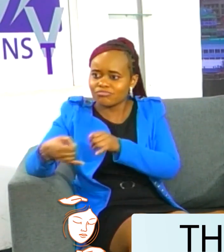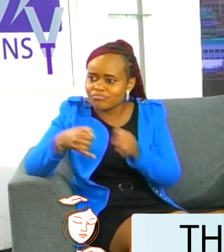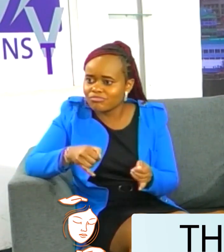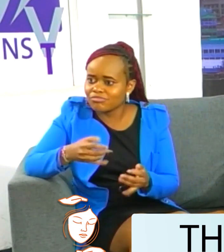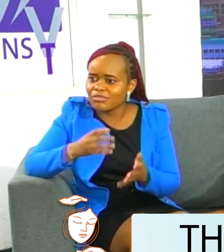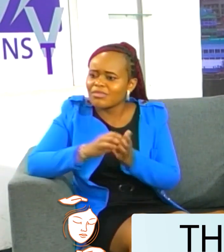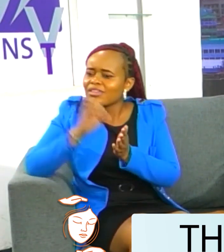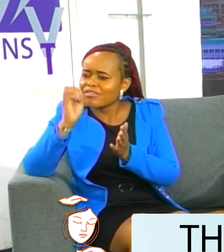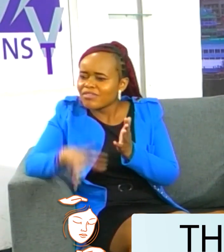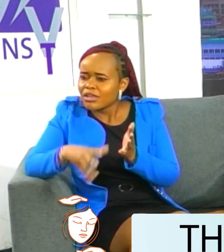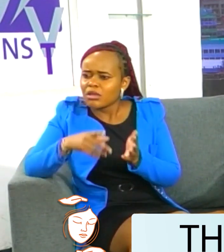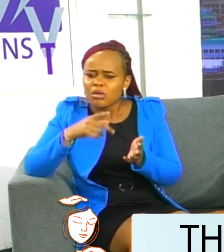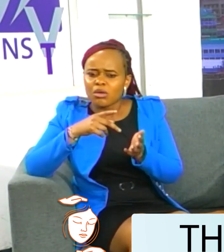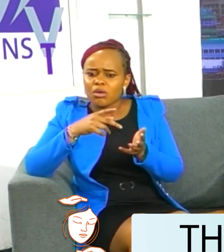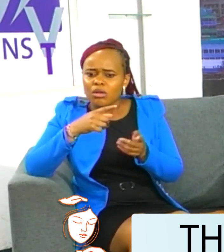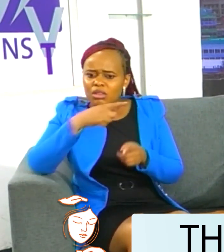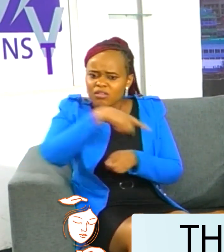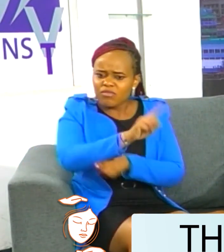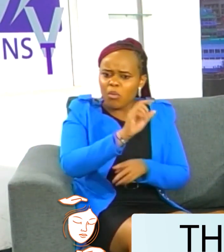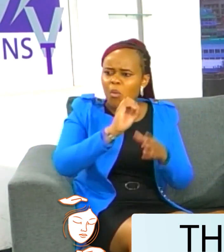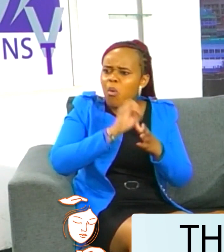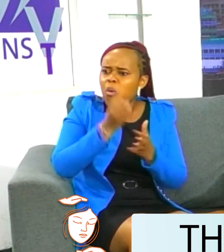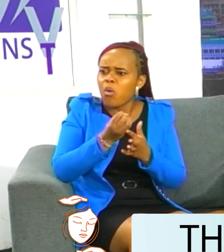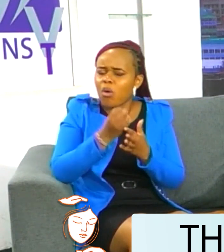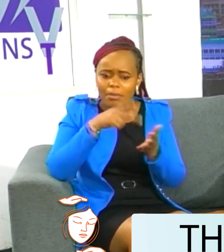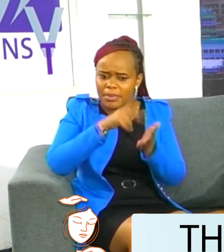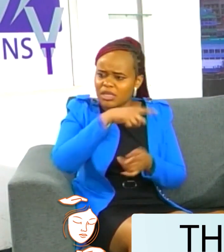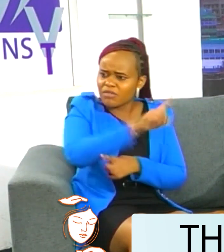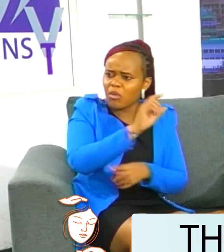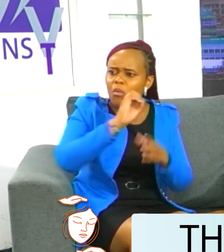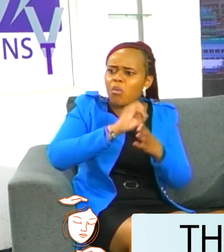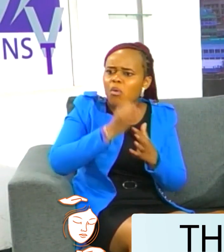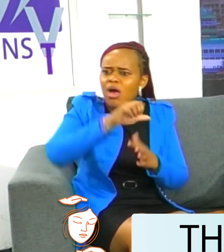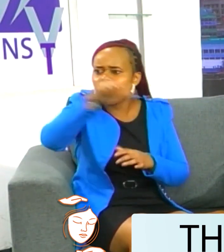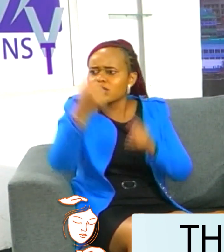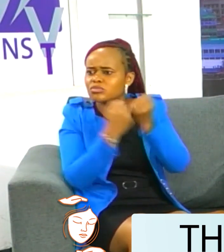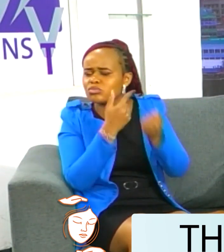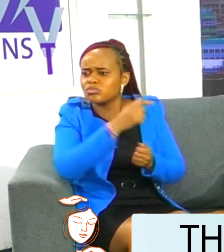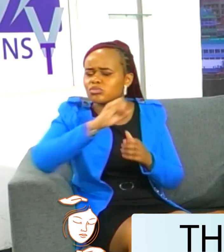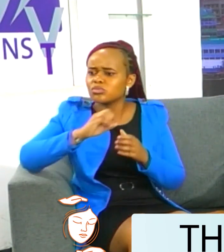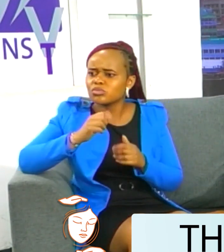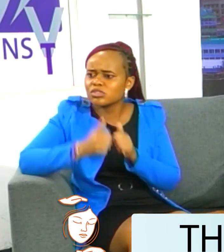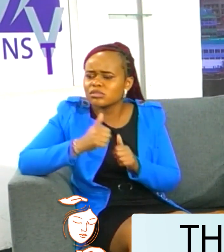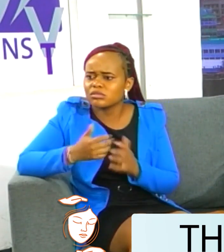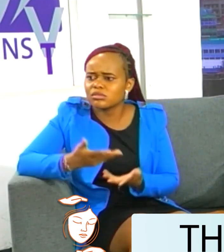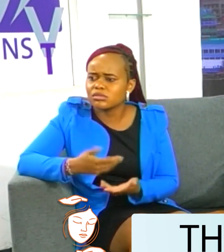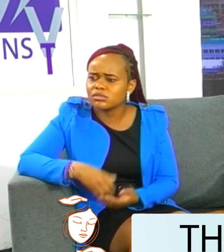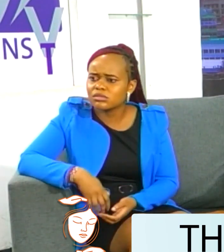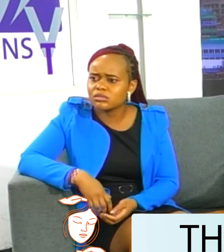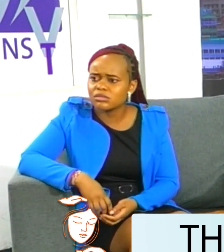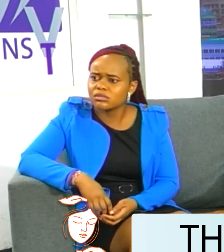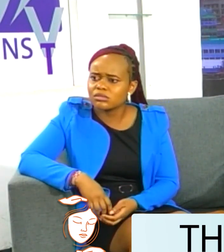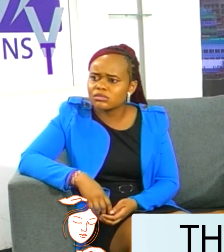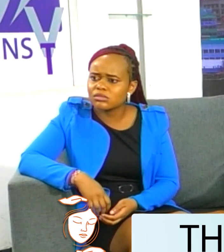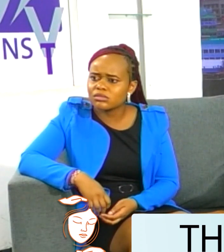where do you get them? Do you maybe have a designer, or do you pay them yourself, or other organizations support